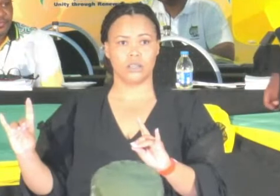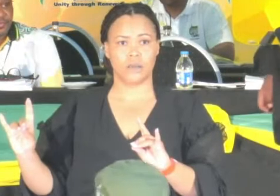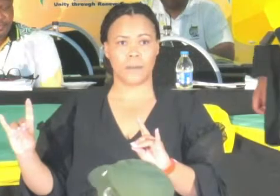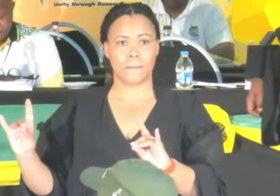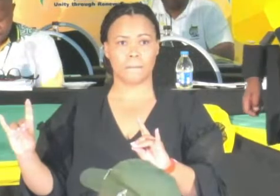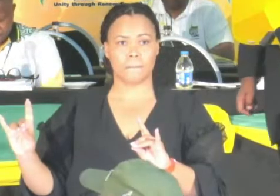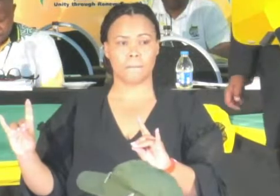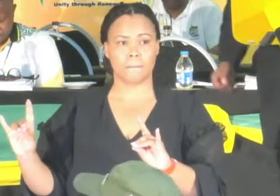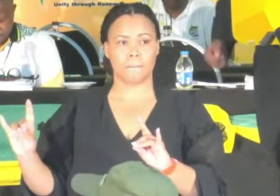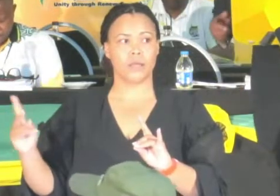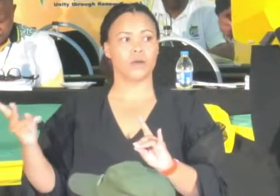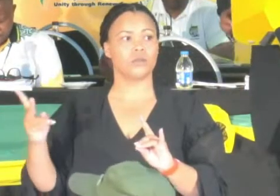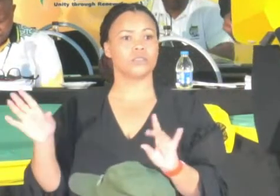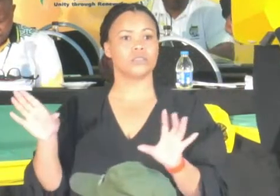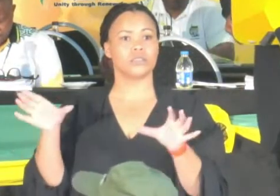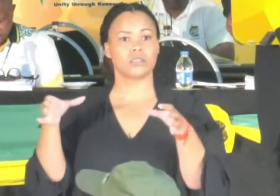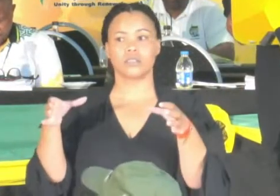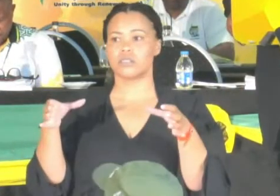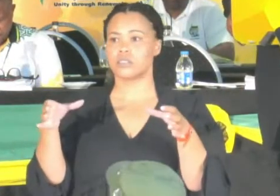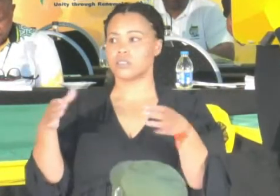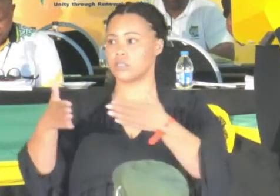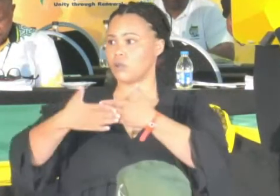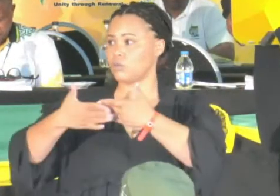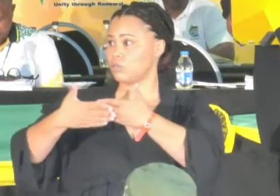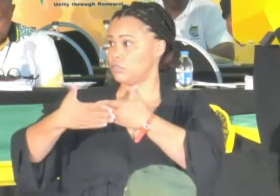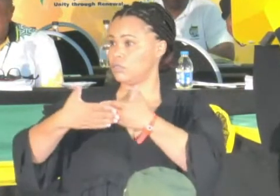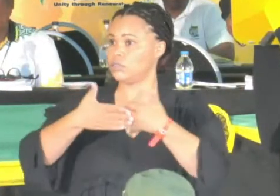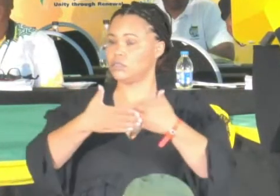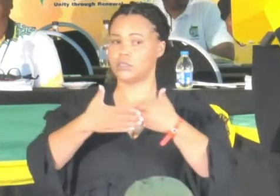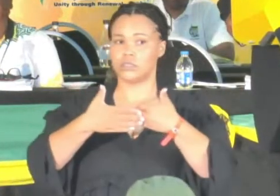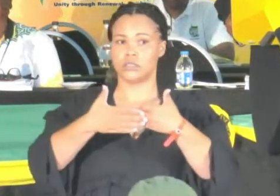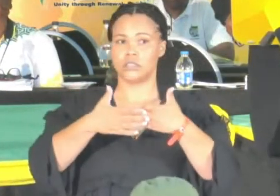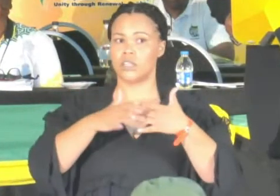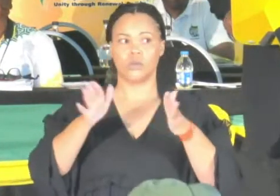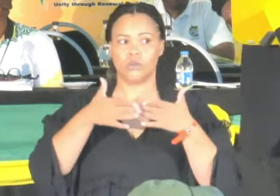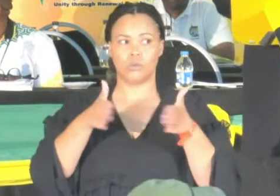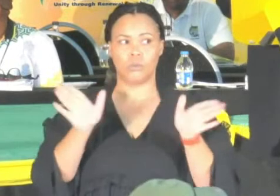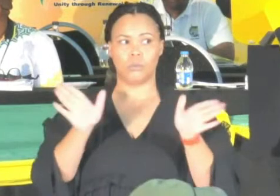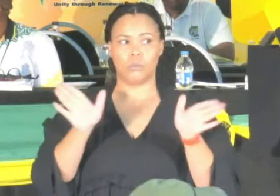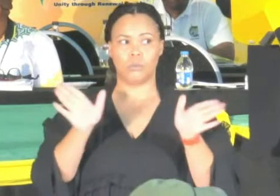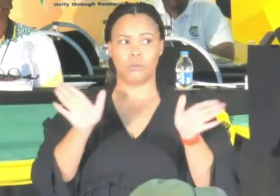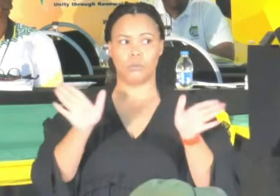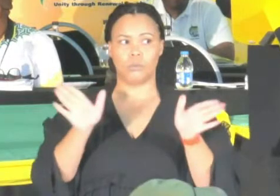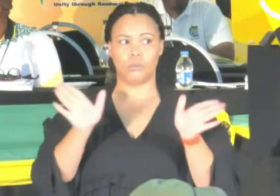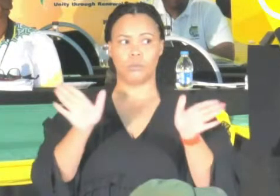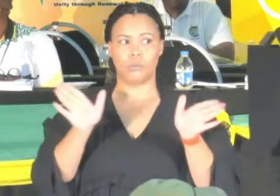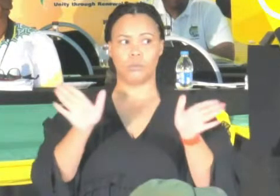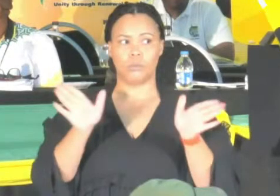closed session. And it's a closed session. Okay, it's a closed session. It's not an open session.